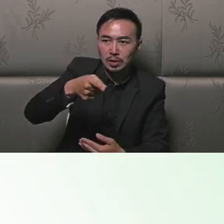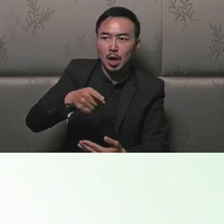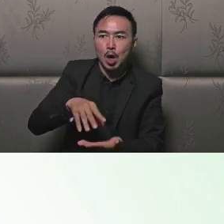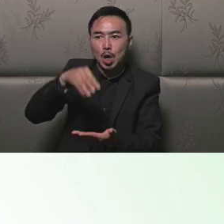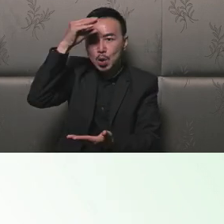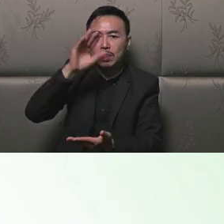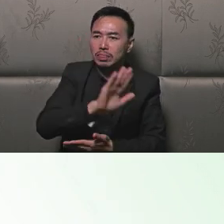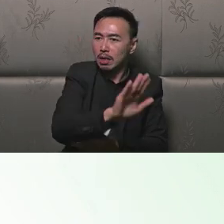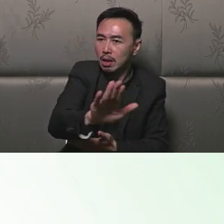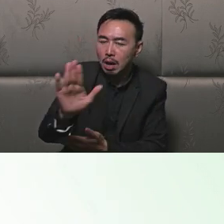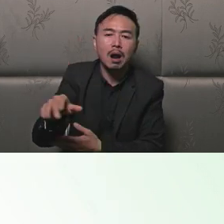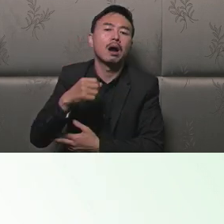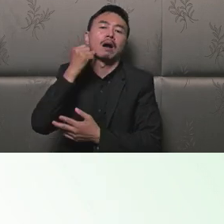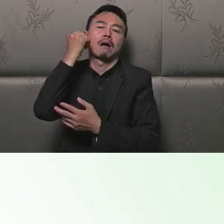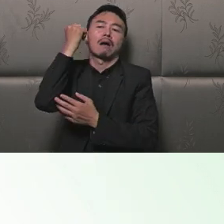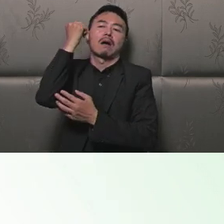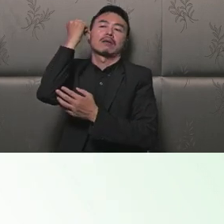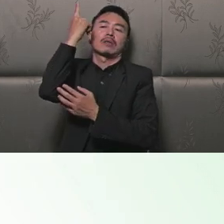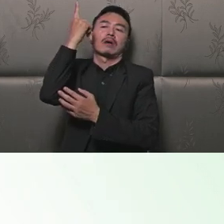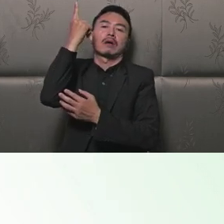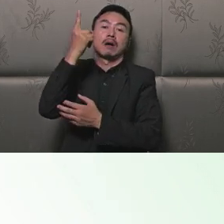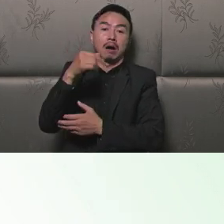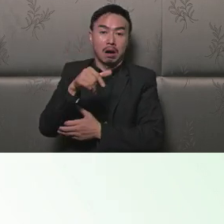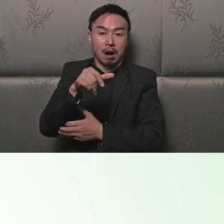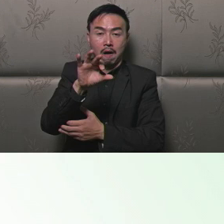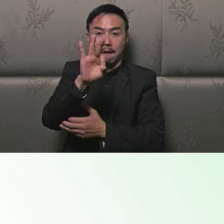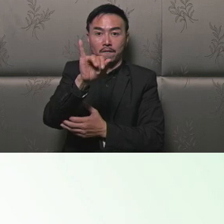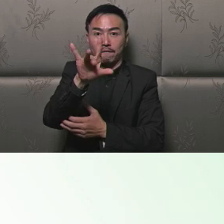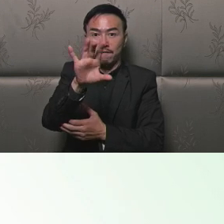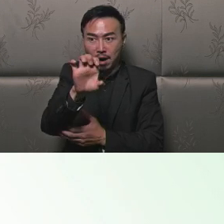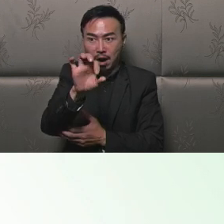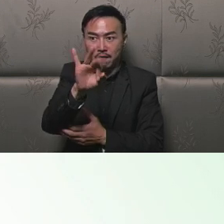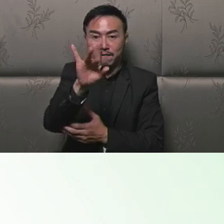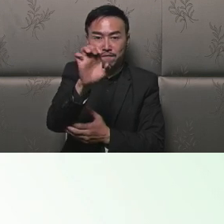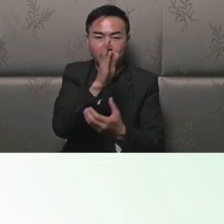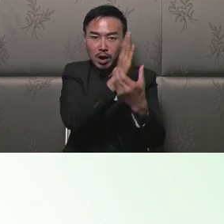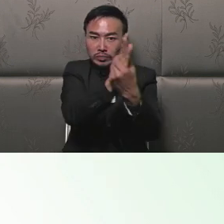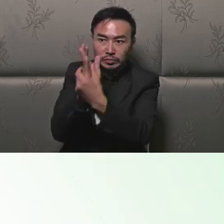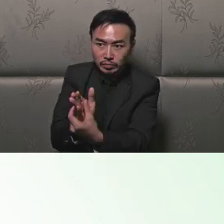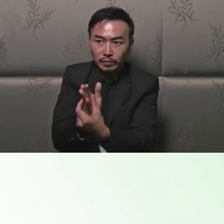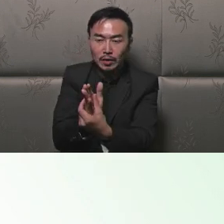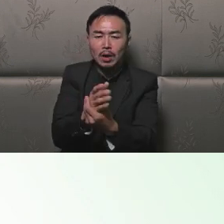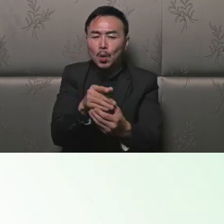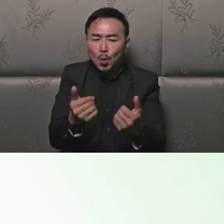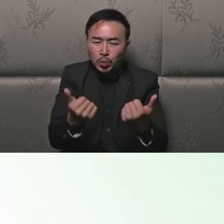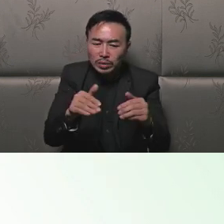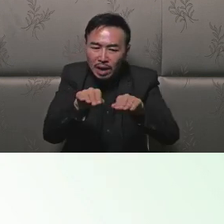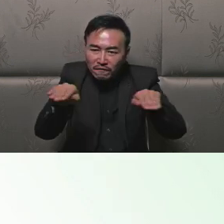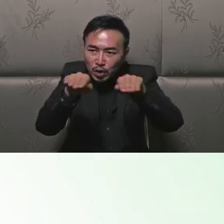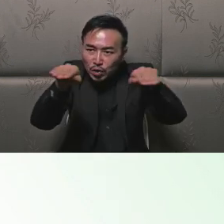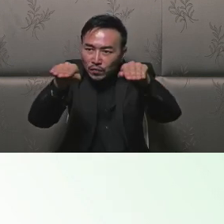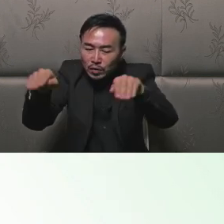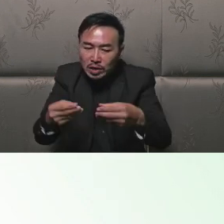our classes or our set of learners, by the way, in the area, we have 2